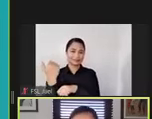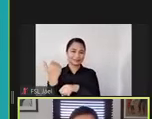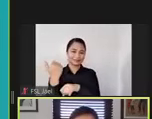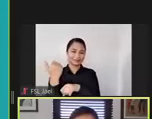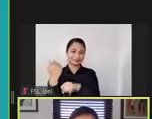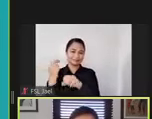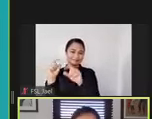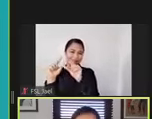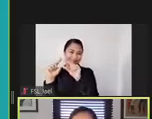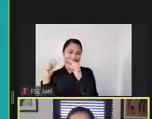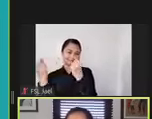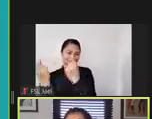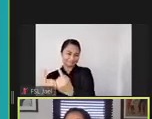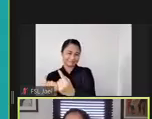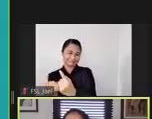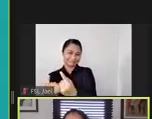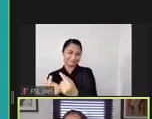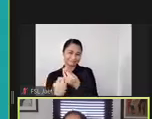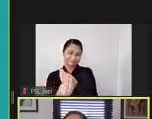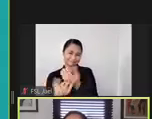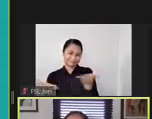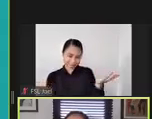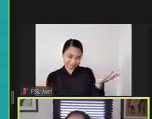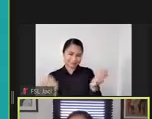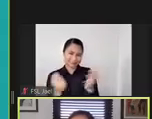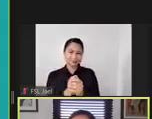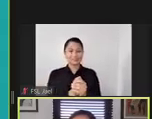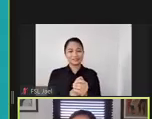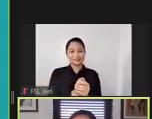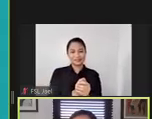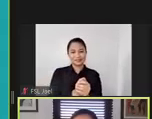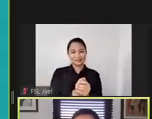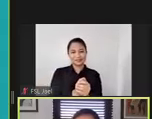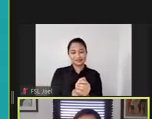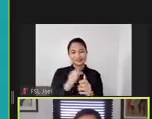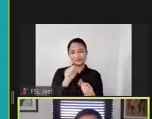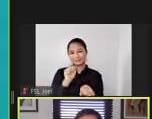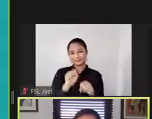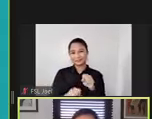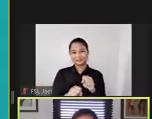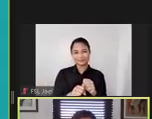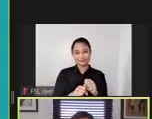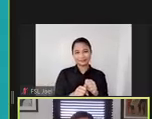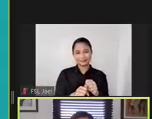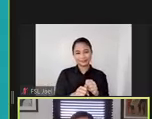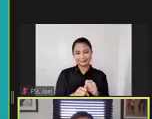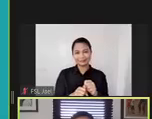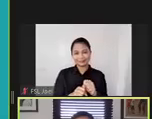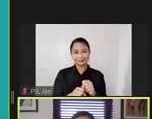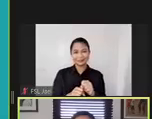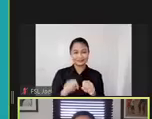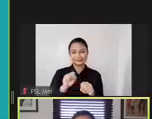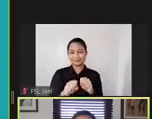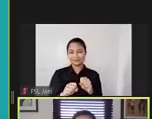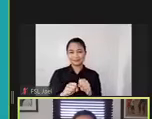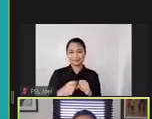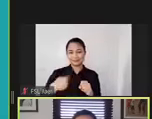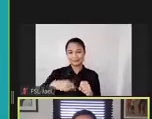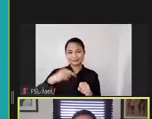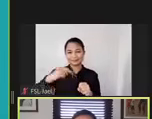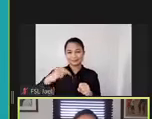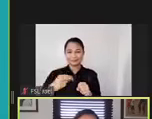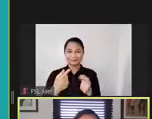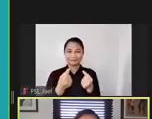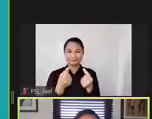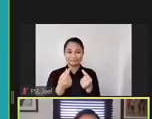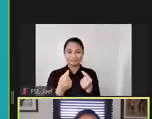fulfill before. So being that, let's say, okay, let me just go through this slide for